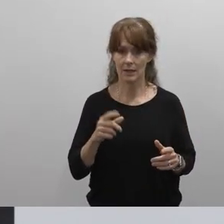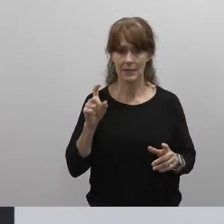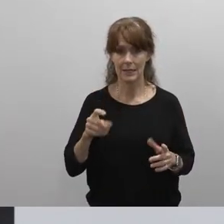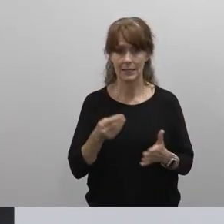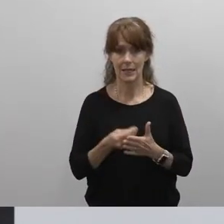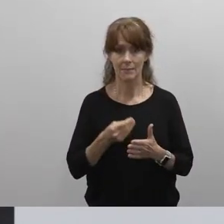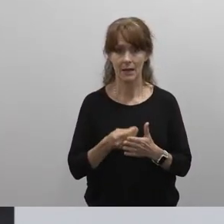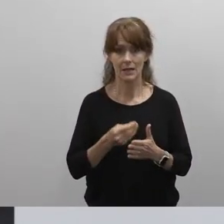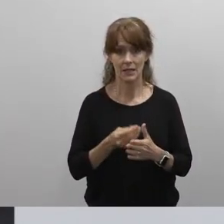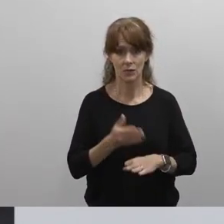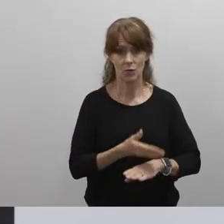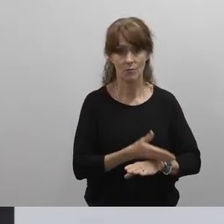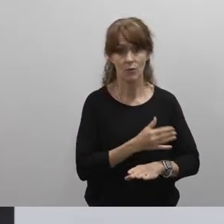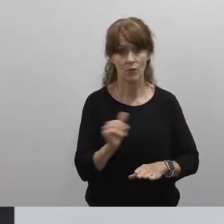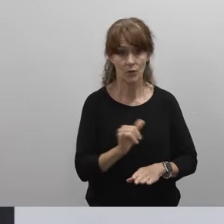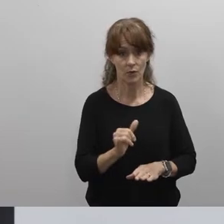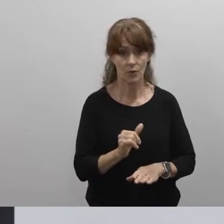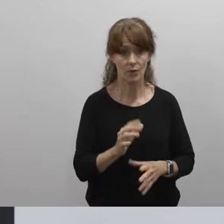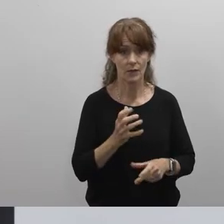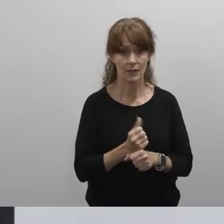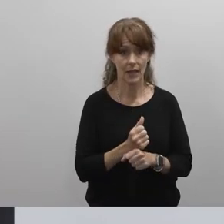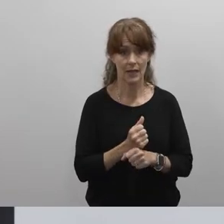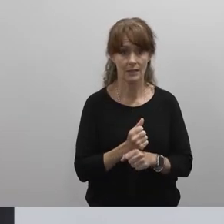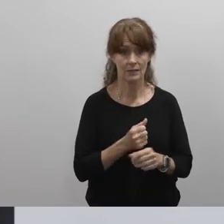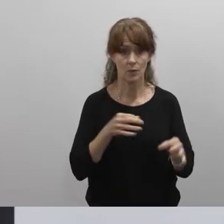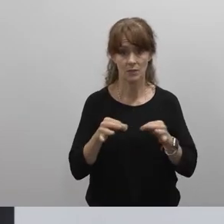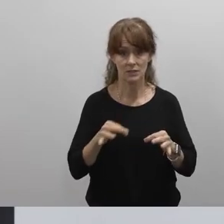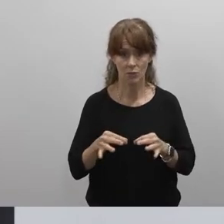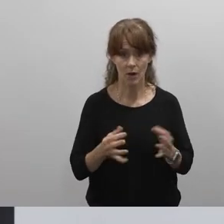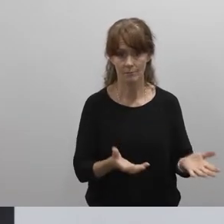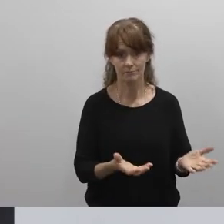side of the house for these improvements and to get us where we just described.